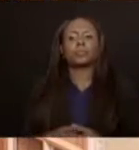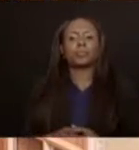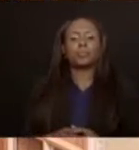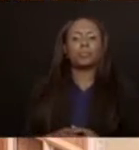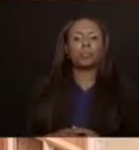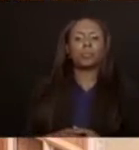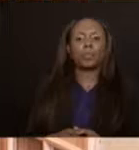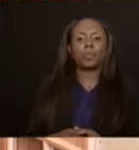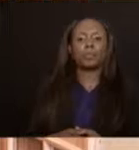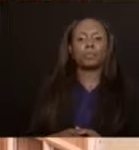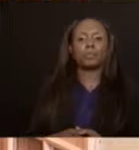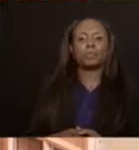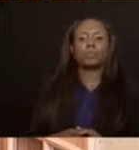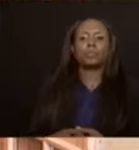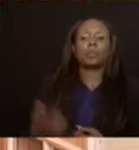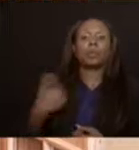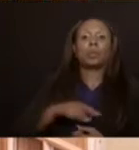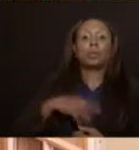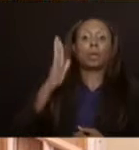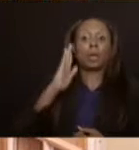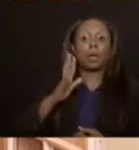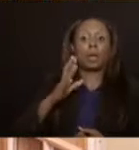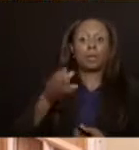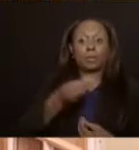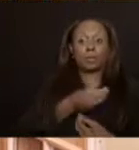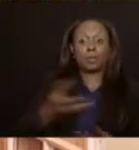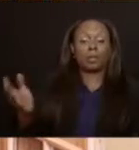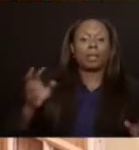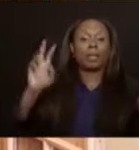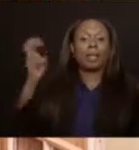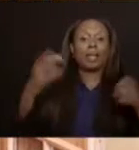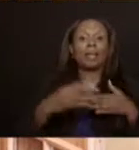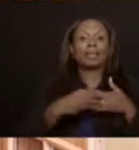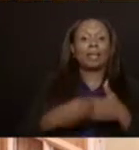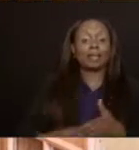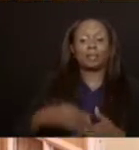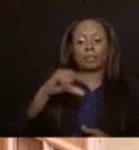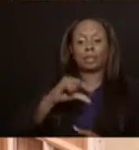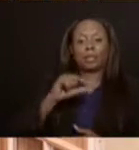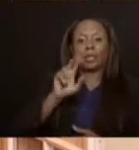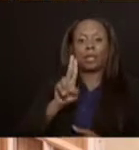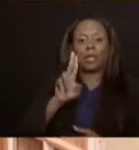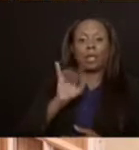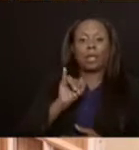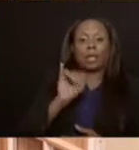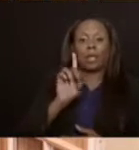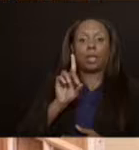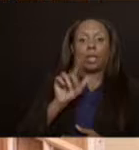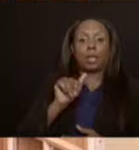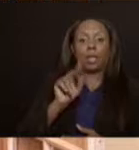Ministry of Health will issue very shortly, will make one fundamental point for us straight off: